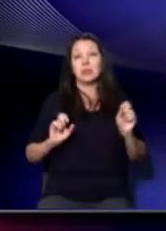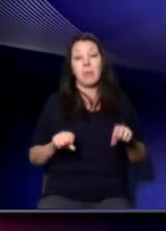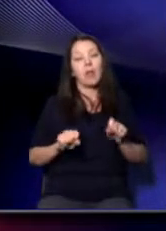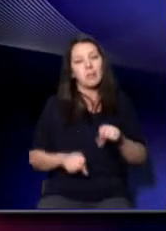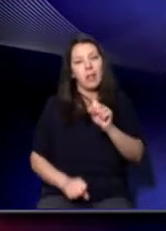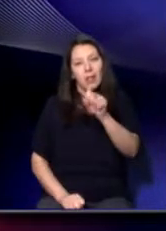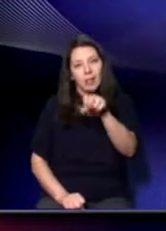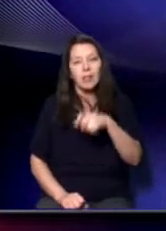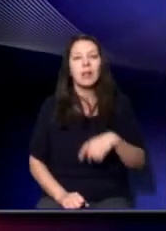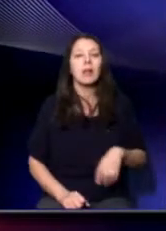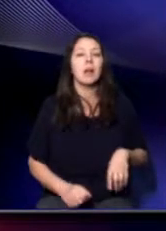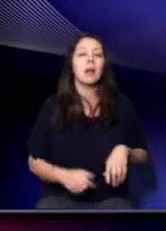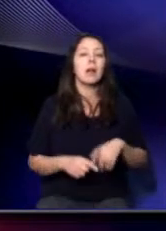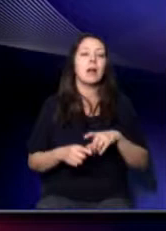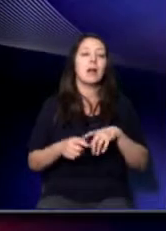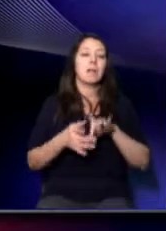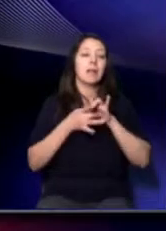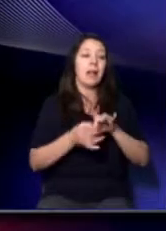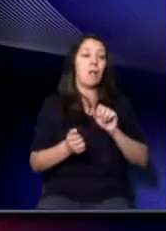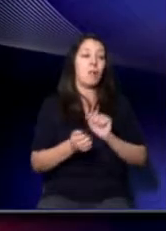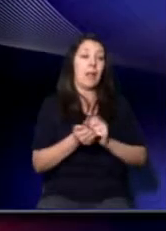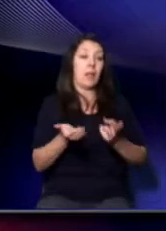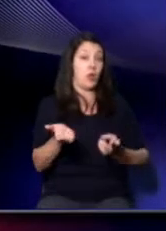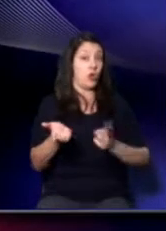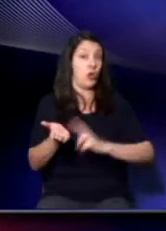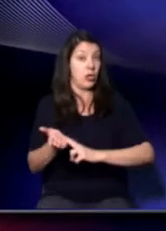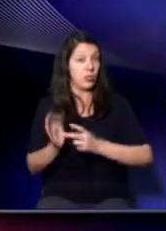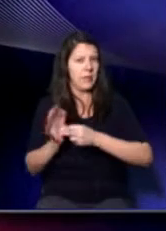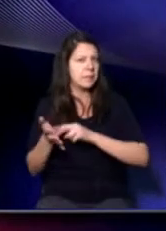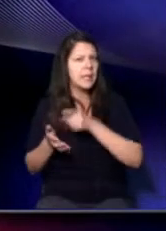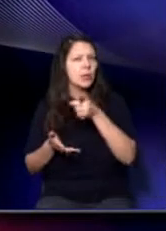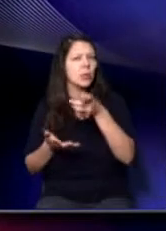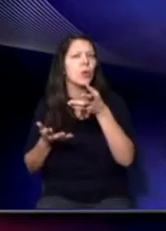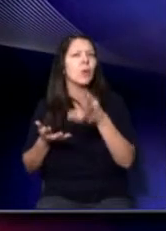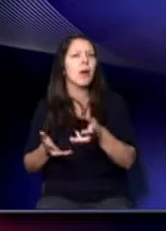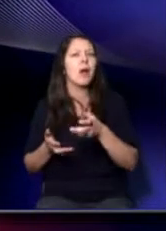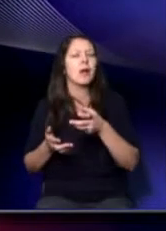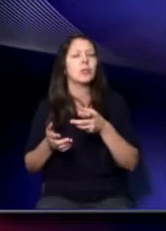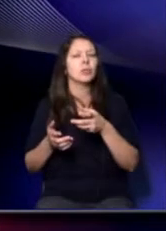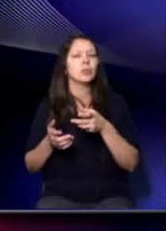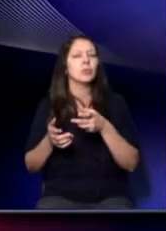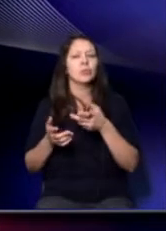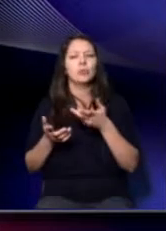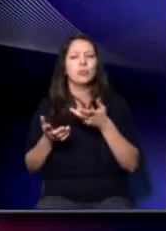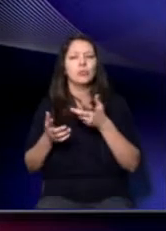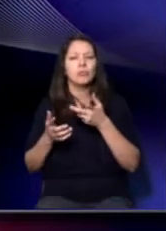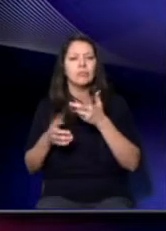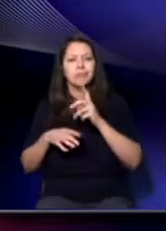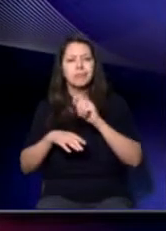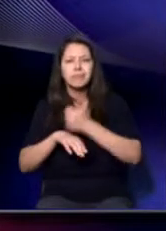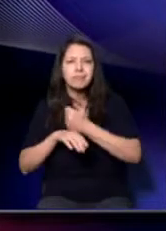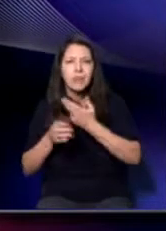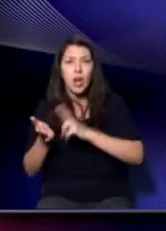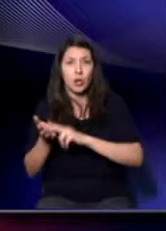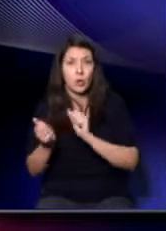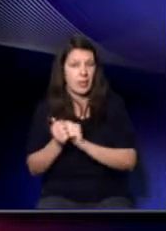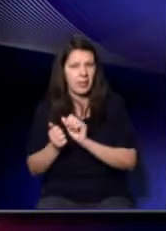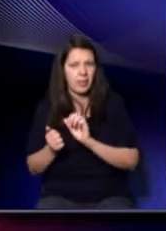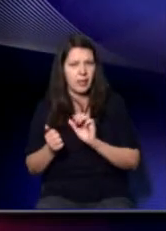absolutely. Now, with regard to contracts, were you thinking of trying to bring any contracts sooner with